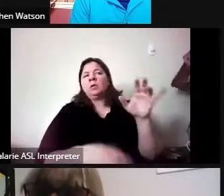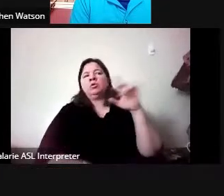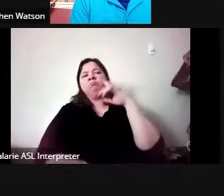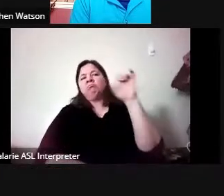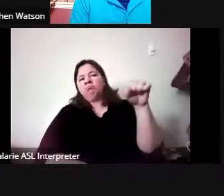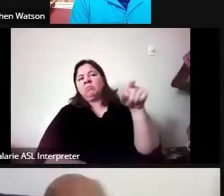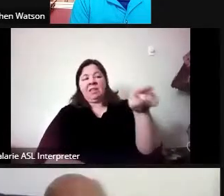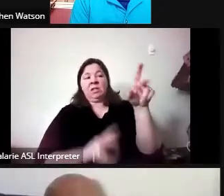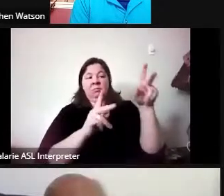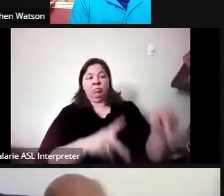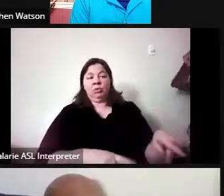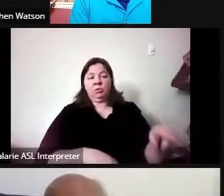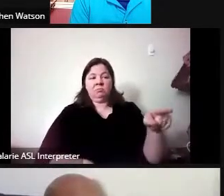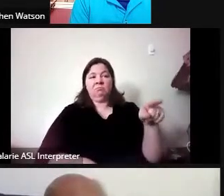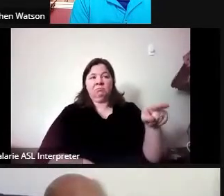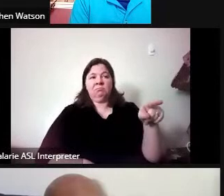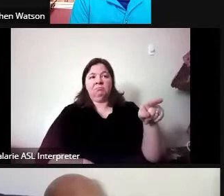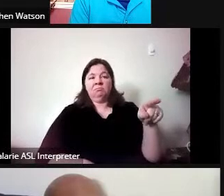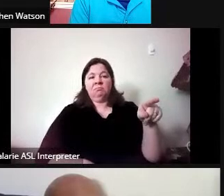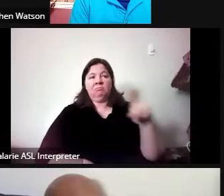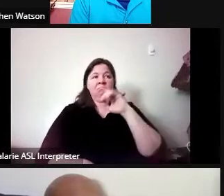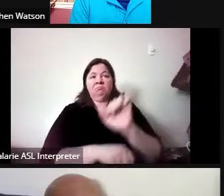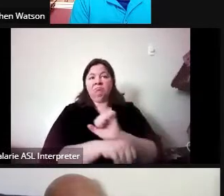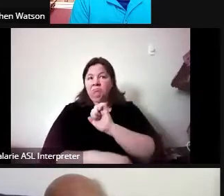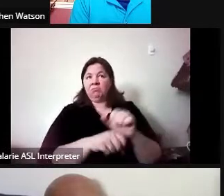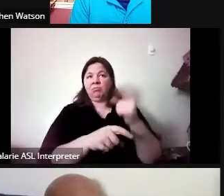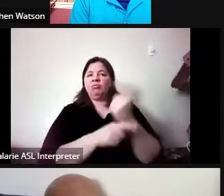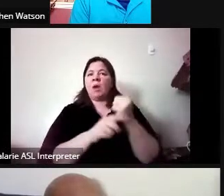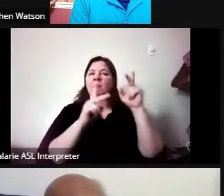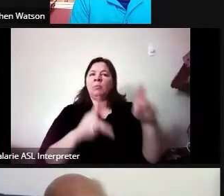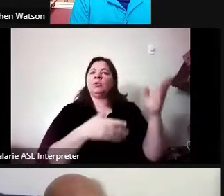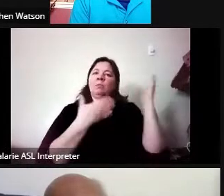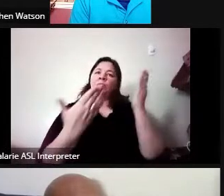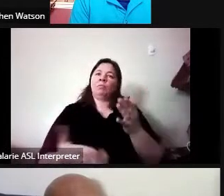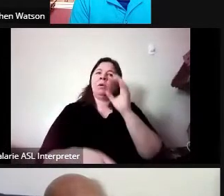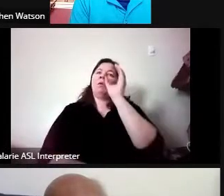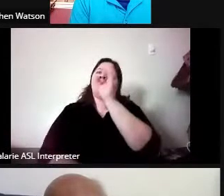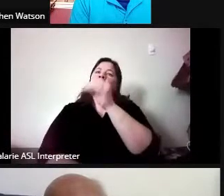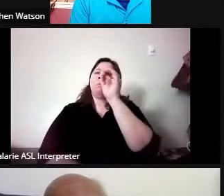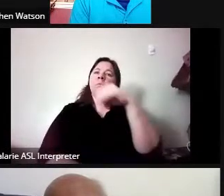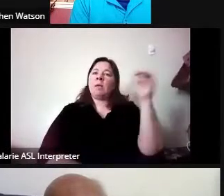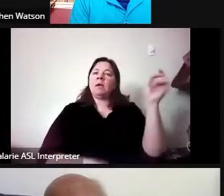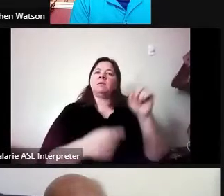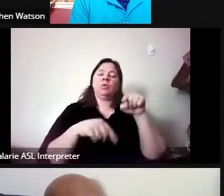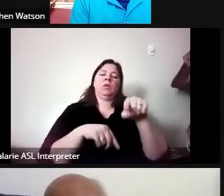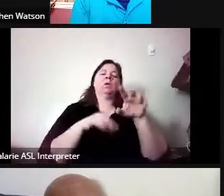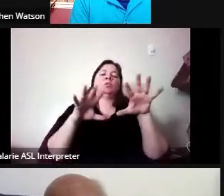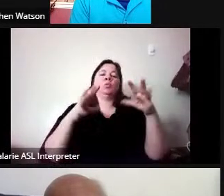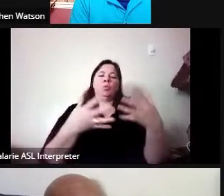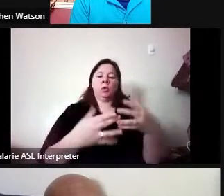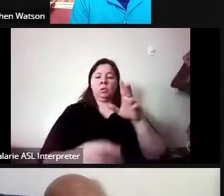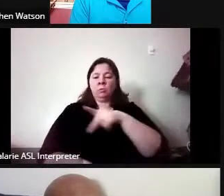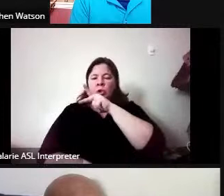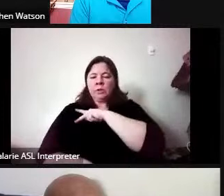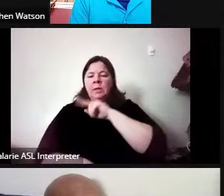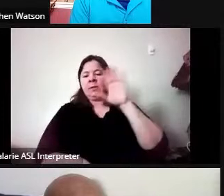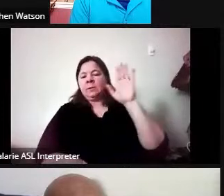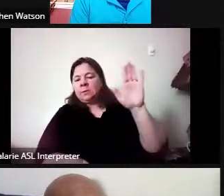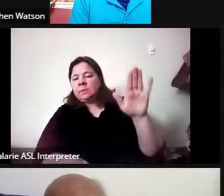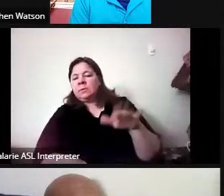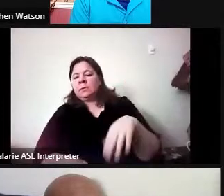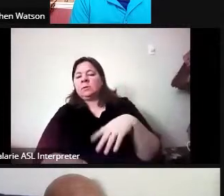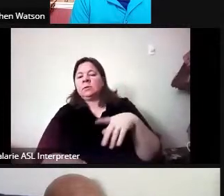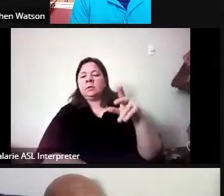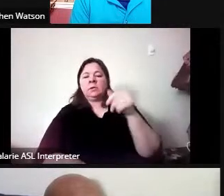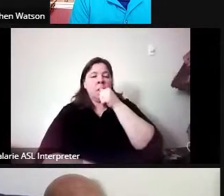this person is actually right person to bring Onpassive to this world. Okay, so the personality of Ash, no doubt he